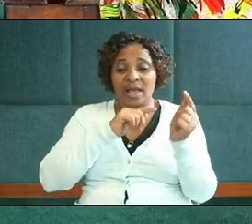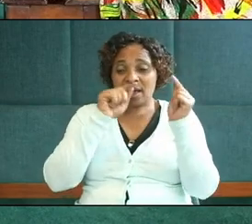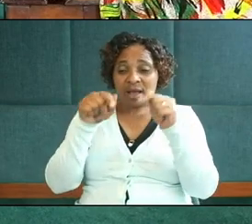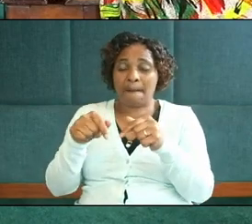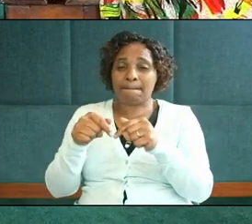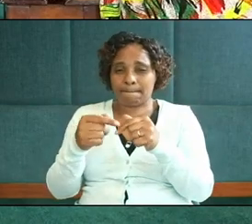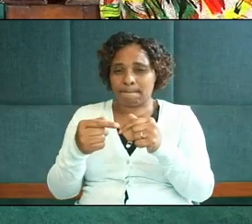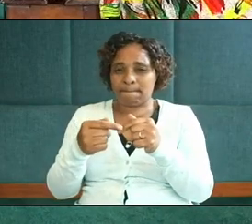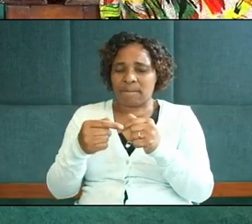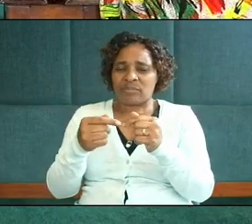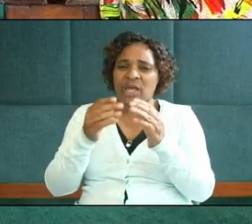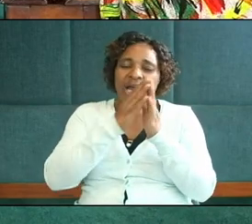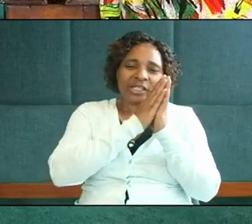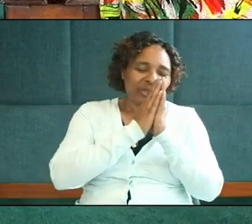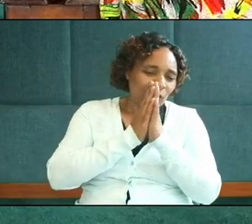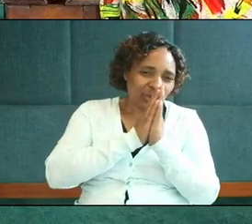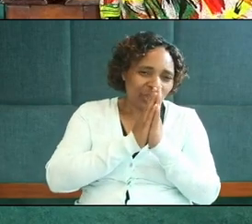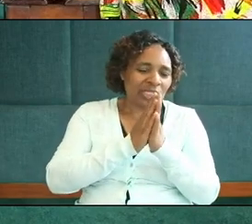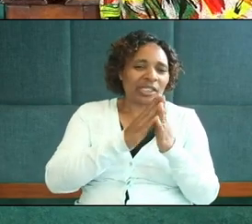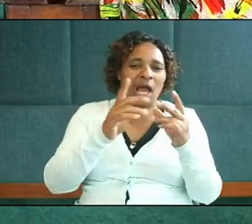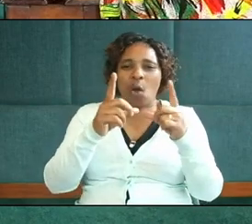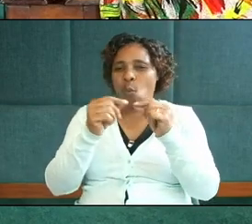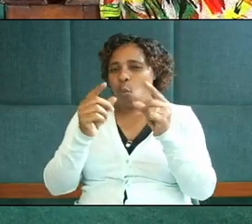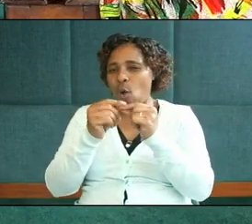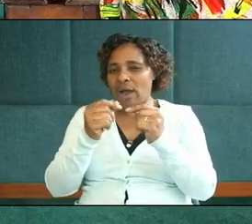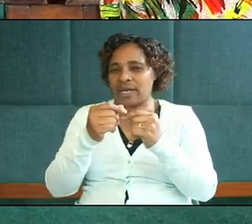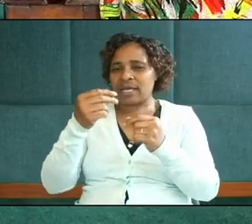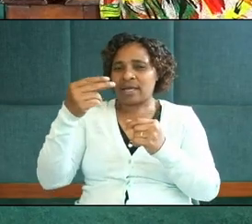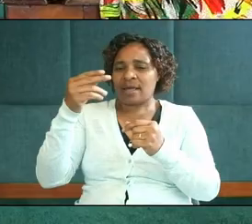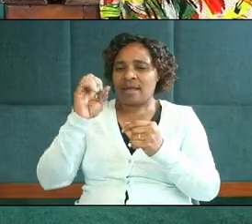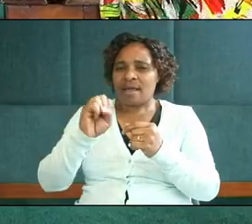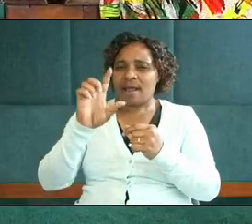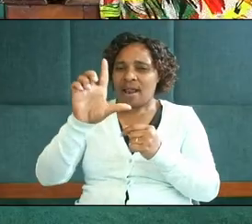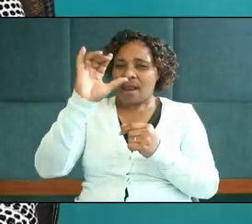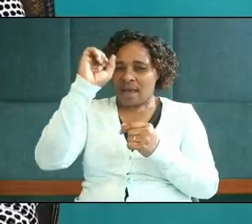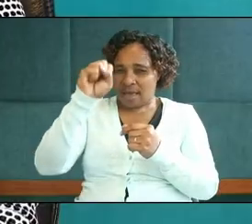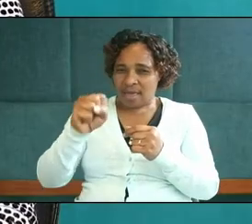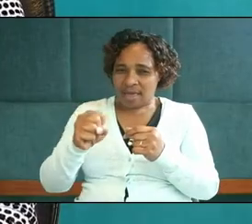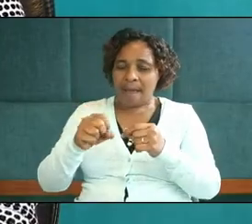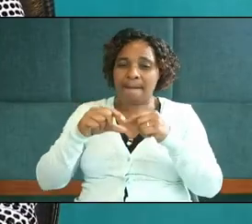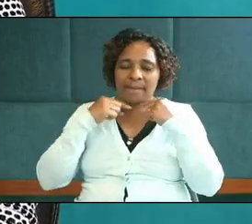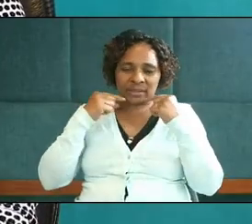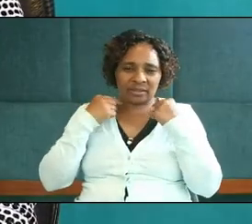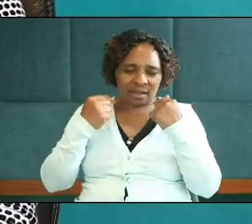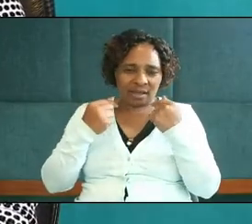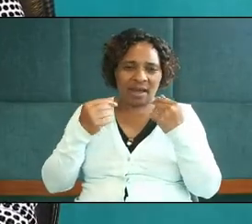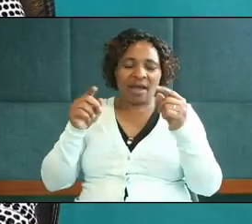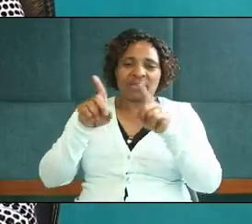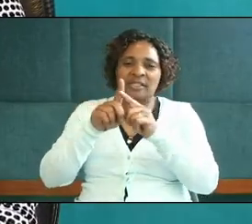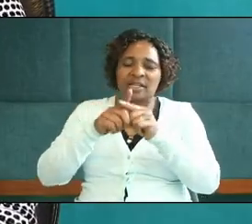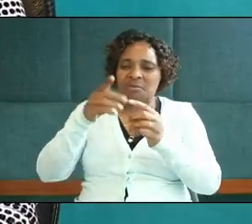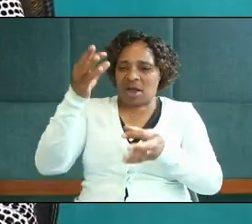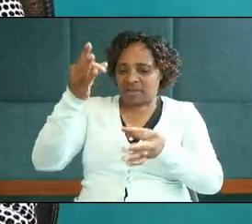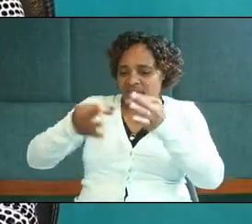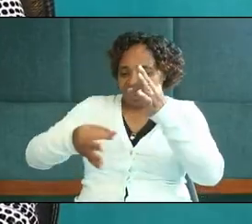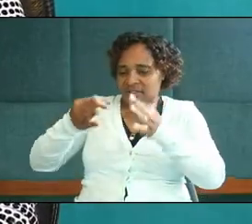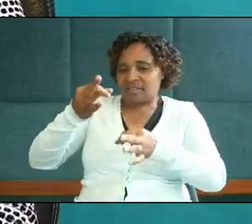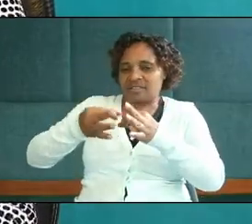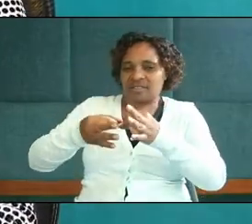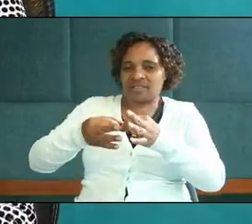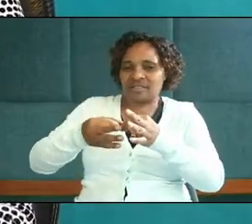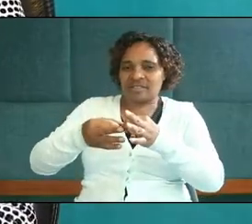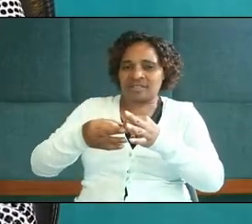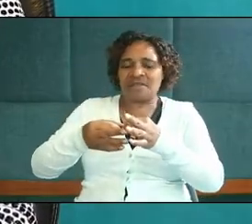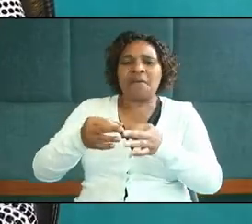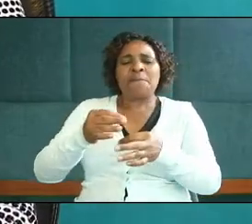a paradox when I was reading this story. Eli was a priest, and other than that, he was also a judge. He was not only a priest,